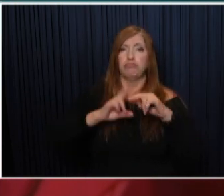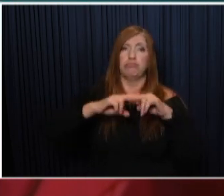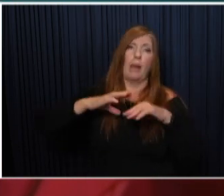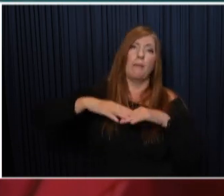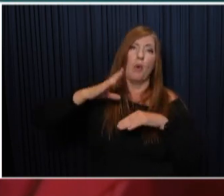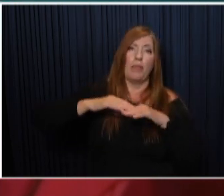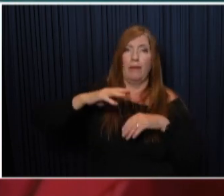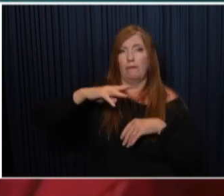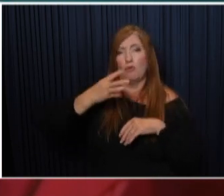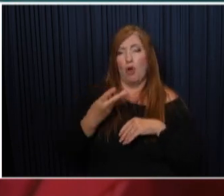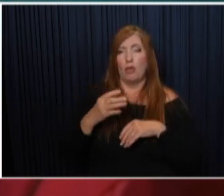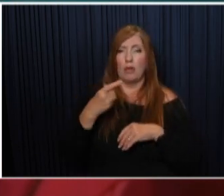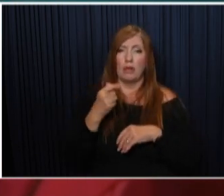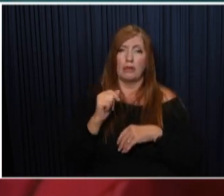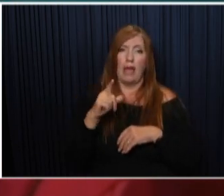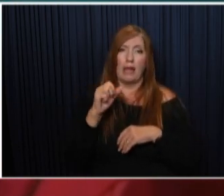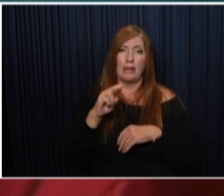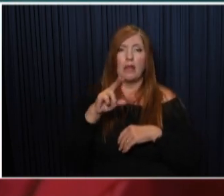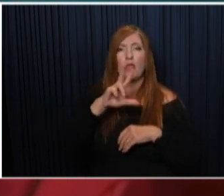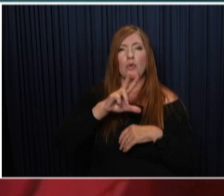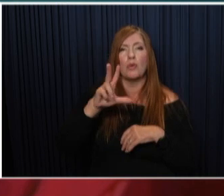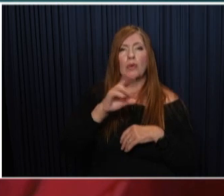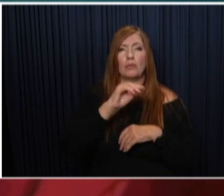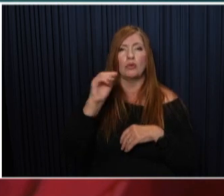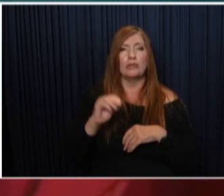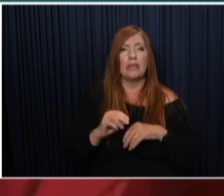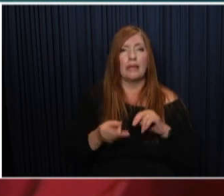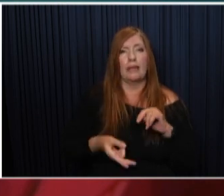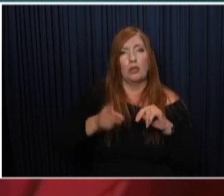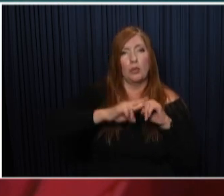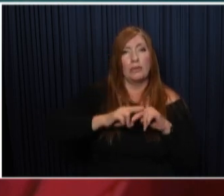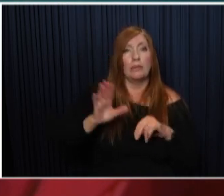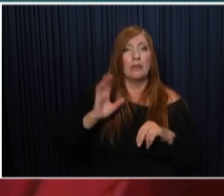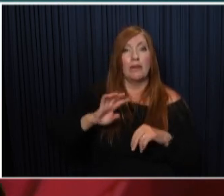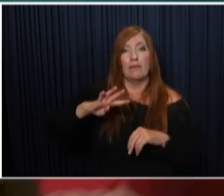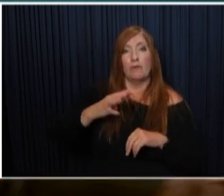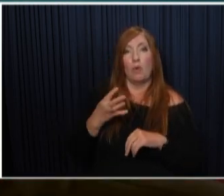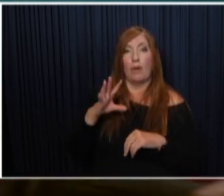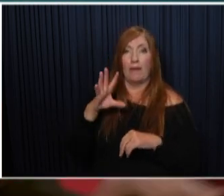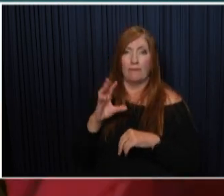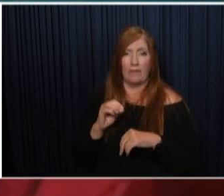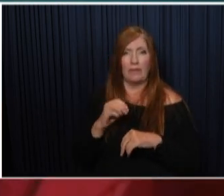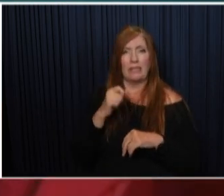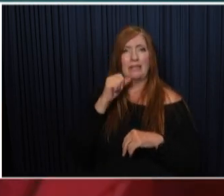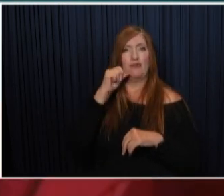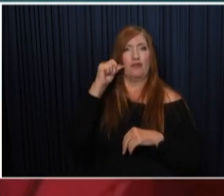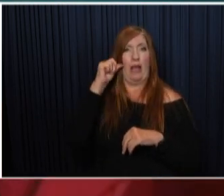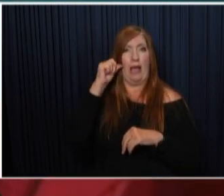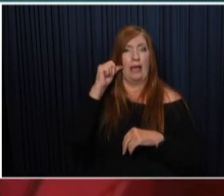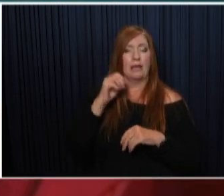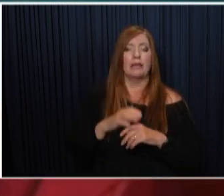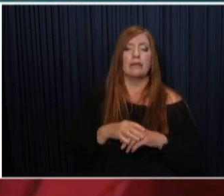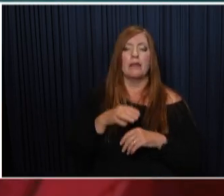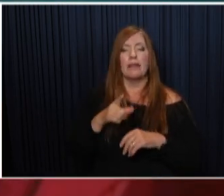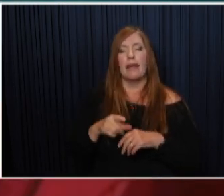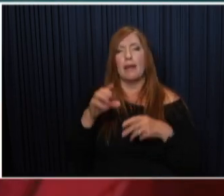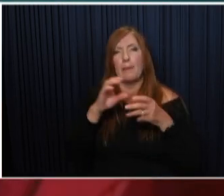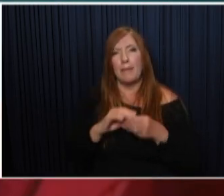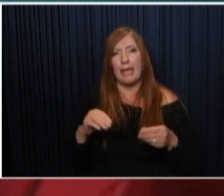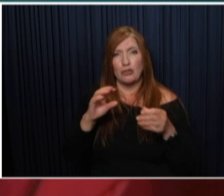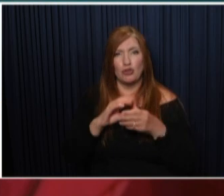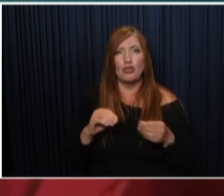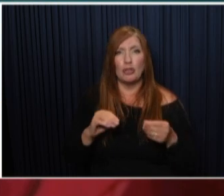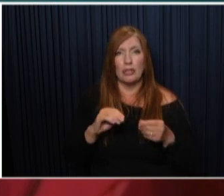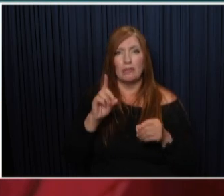a gallon. That's a 33% raise. It was $4.50 a gallon. Just yesterday, they said that